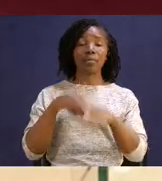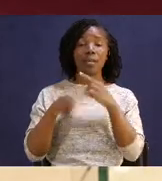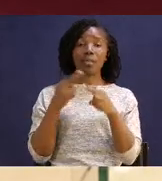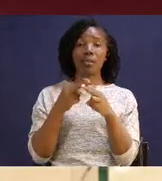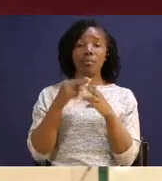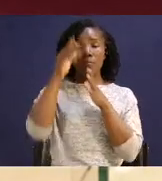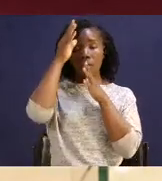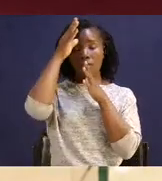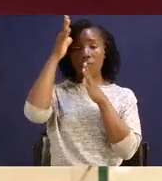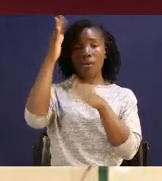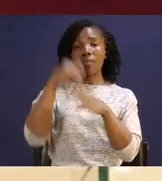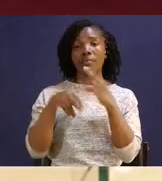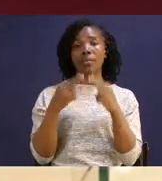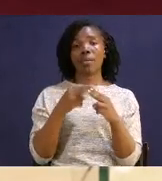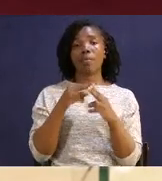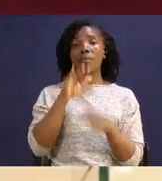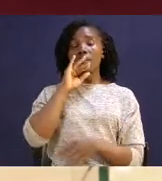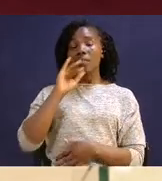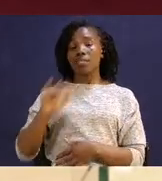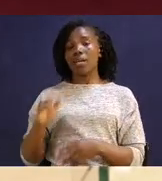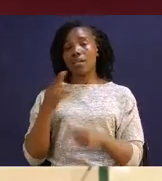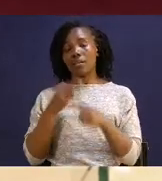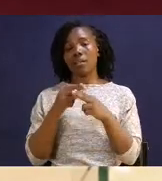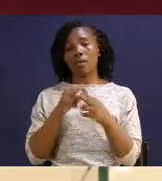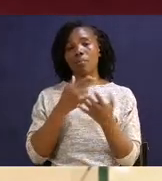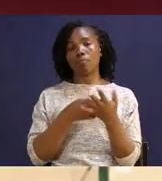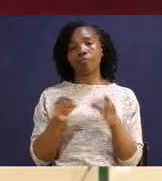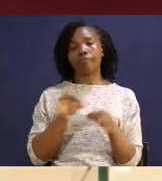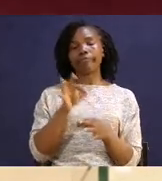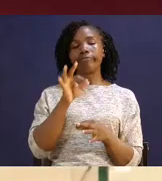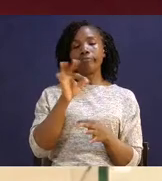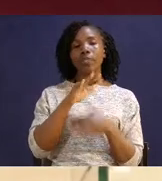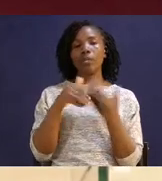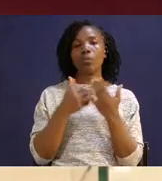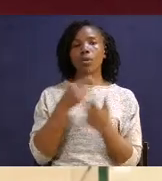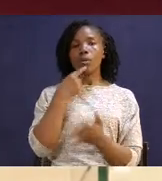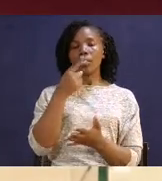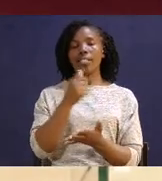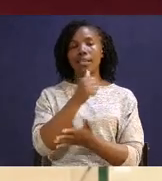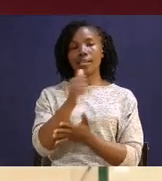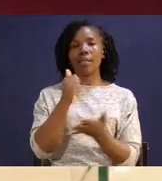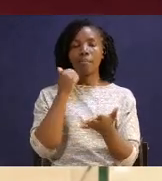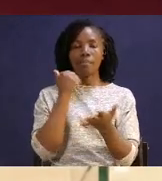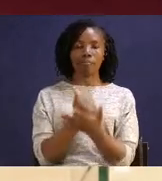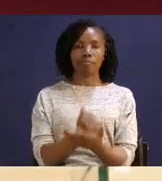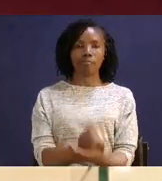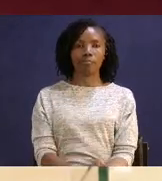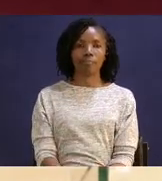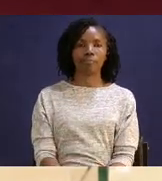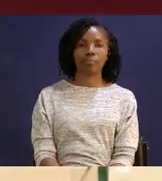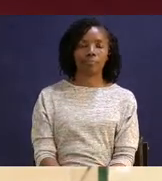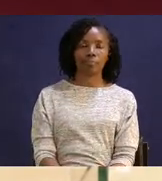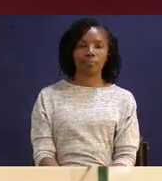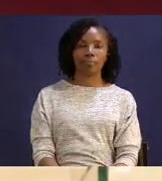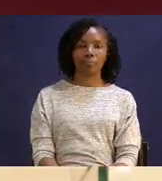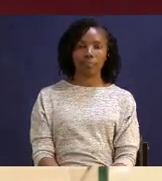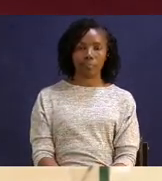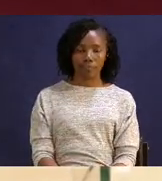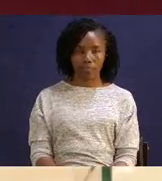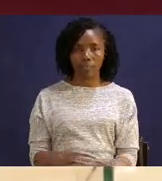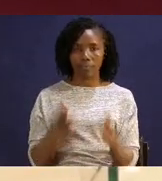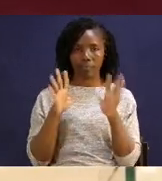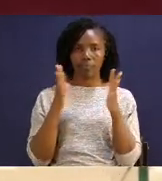the Father and in the name of the Son and in the name of the Holy Spirit. And God's people said, amen. Come on, let's give God a big